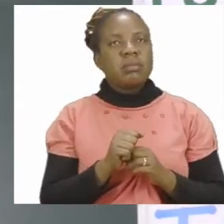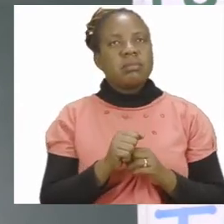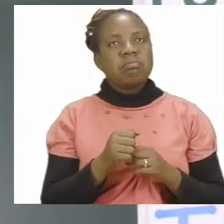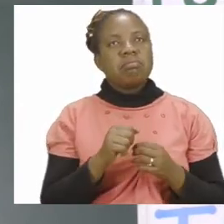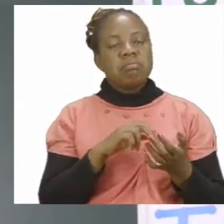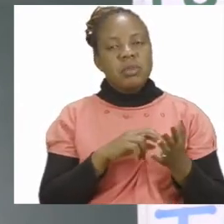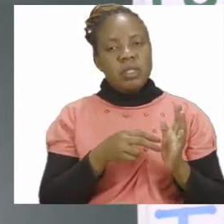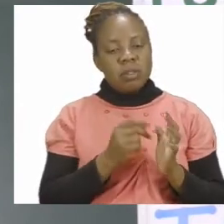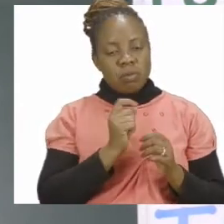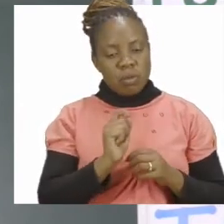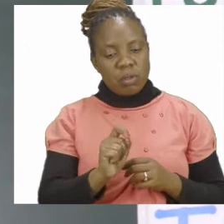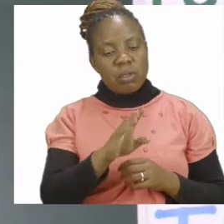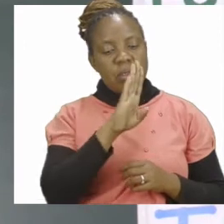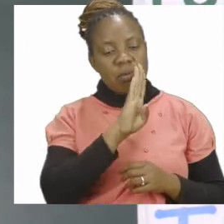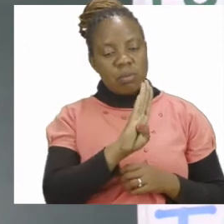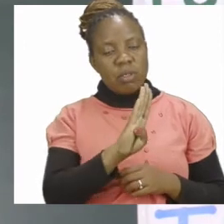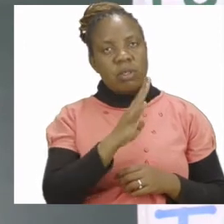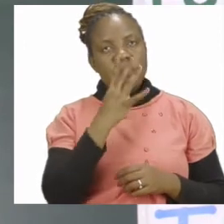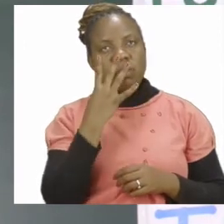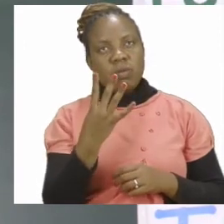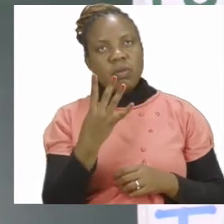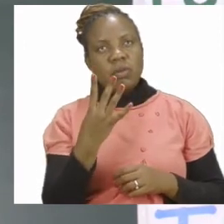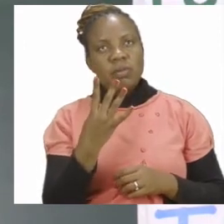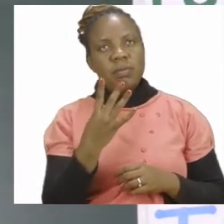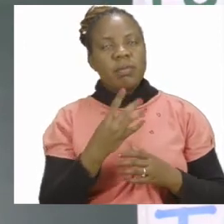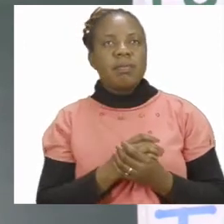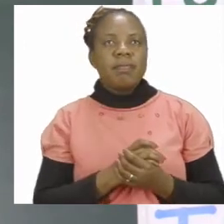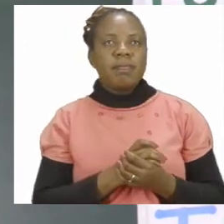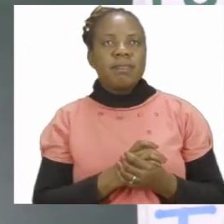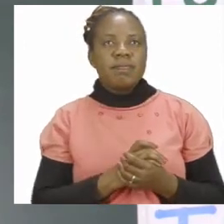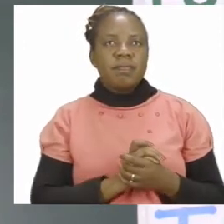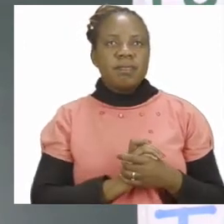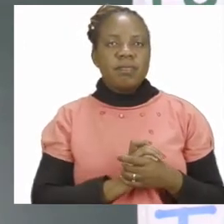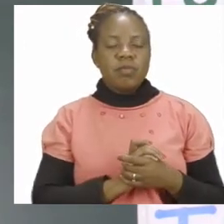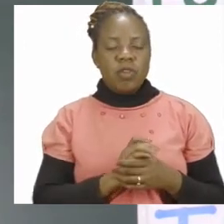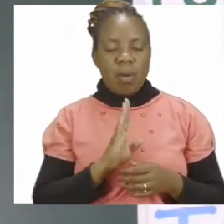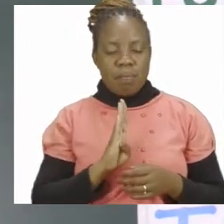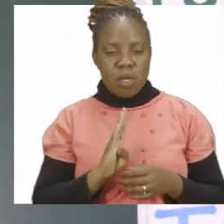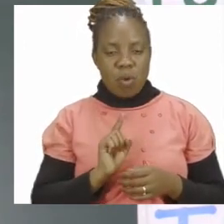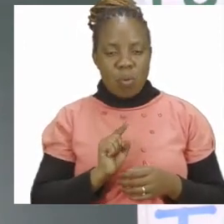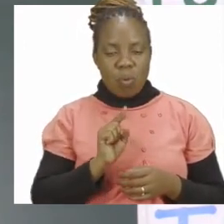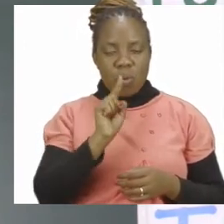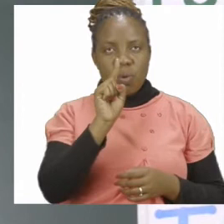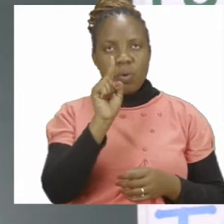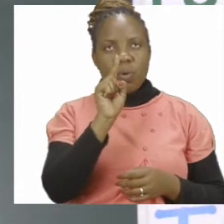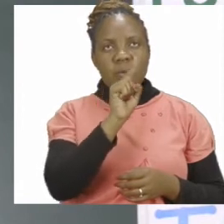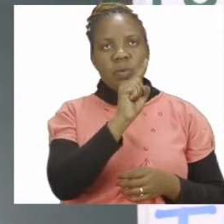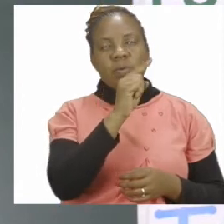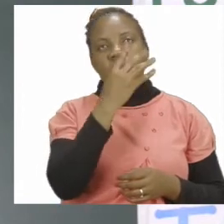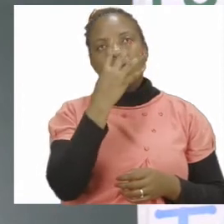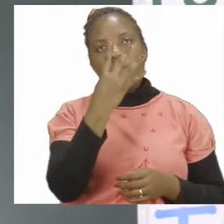B4. So you go up with B and you are in the 4th